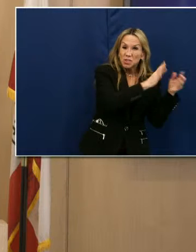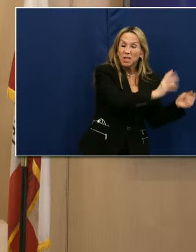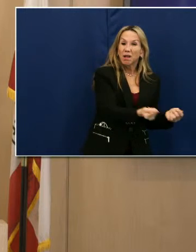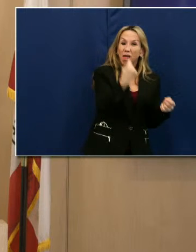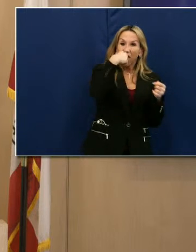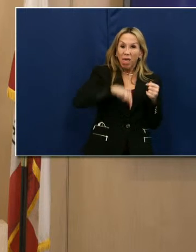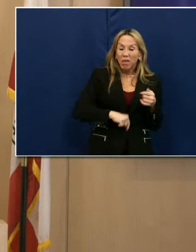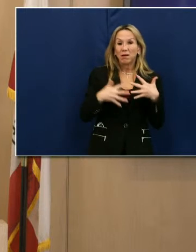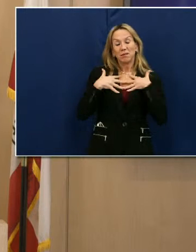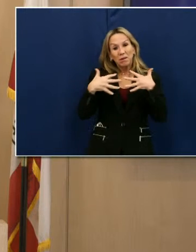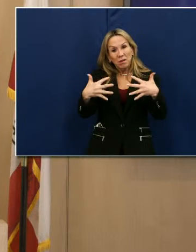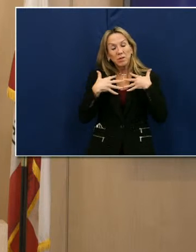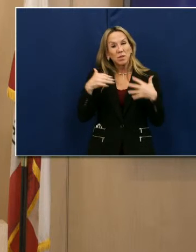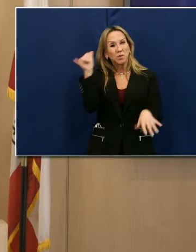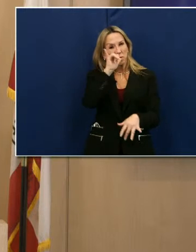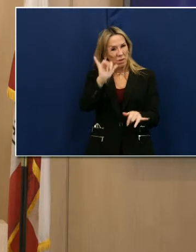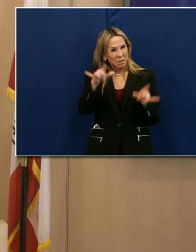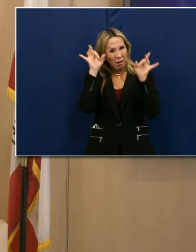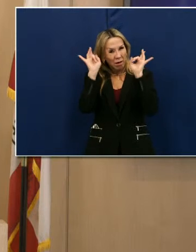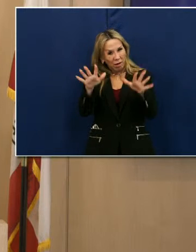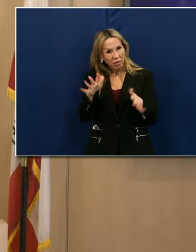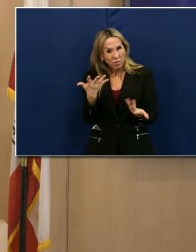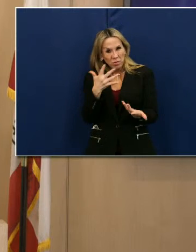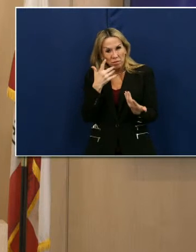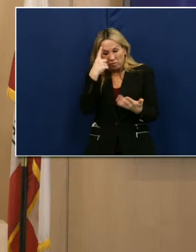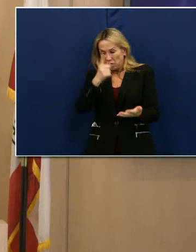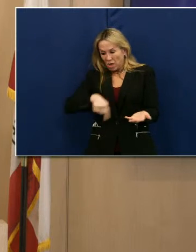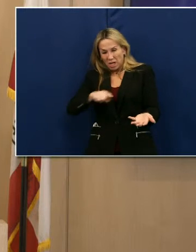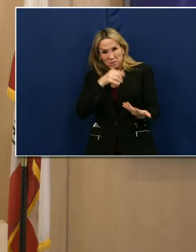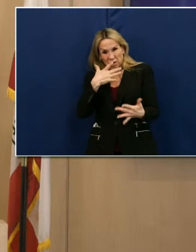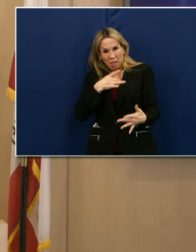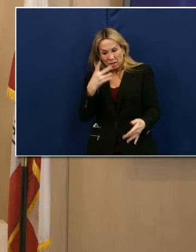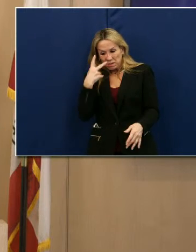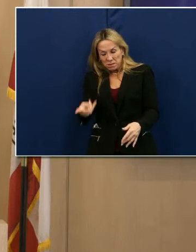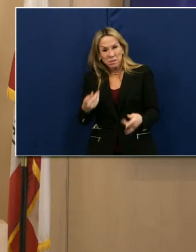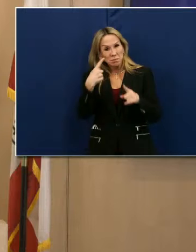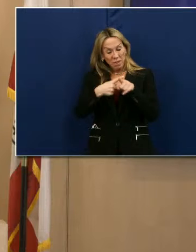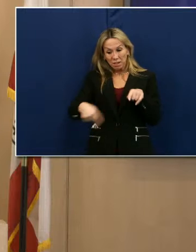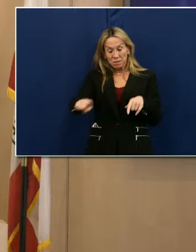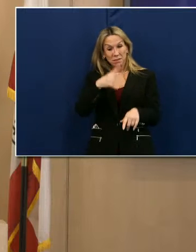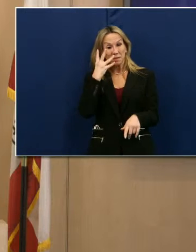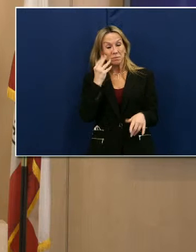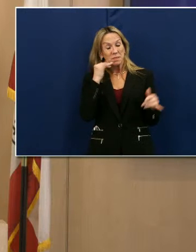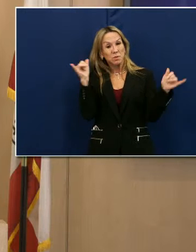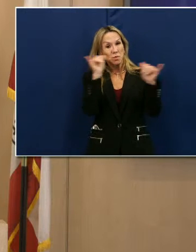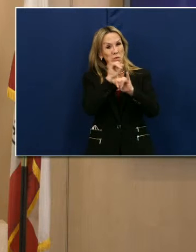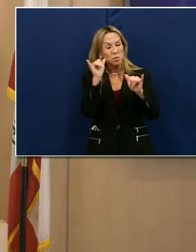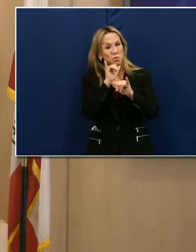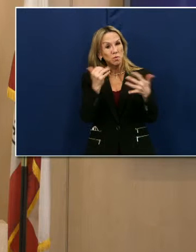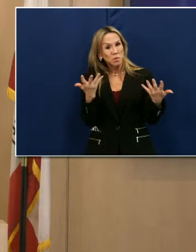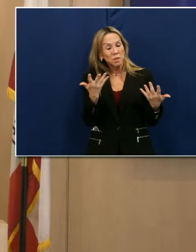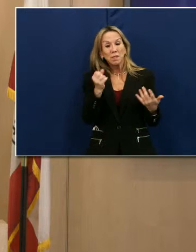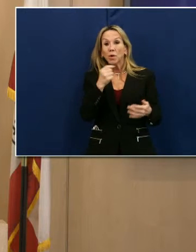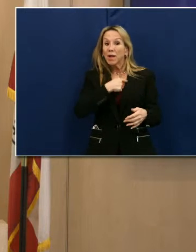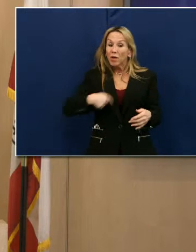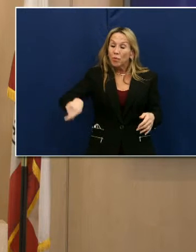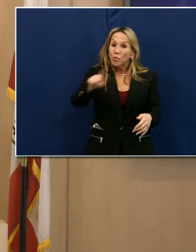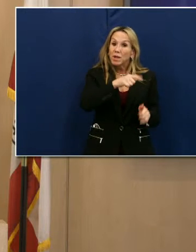case scenario for us, and it's the worst case scenario for them. And if we really all concentrate as a community, follow these guidelines, stay at